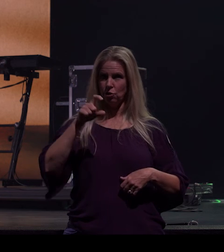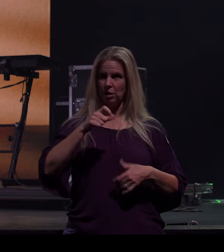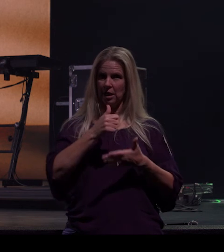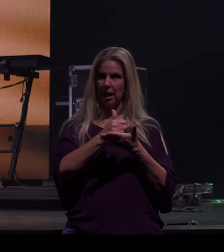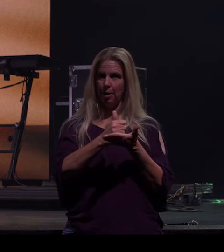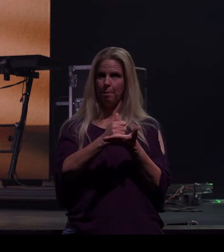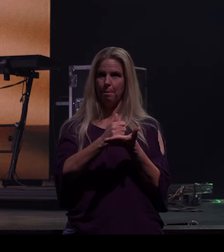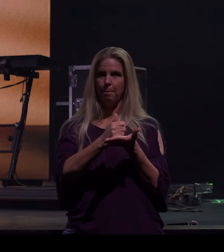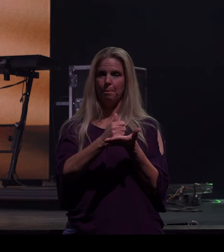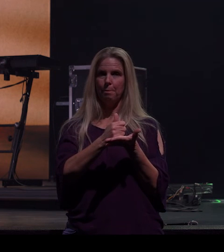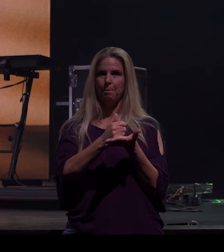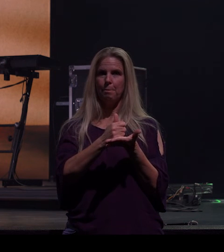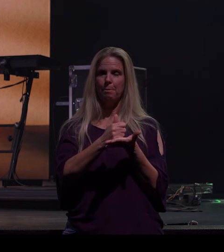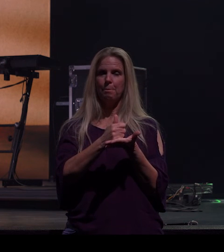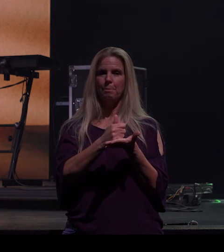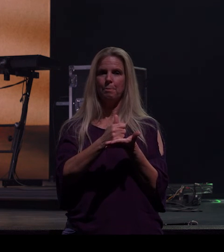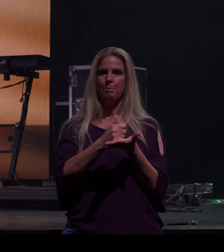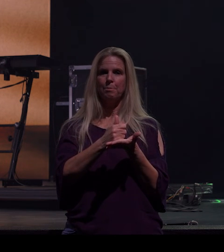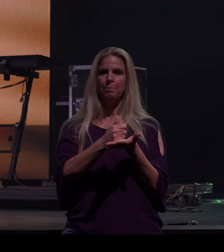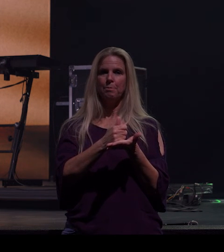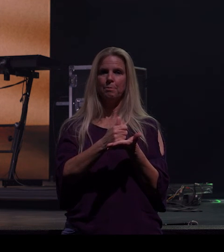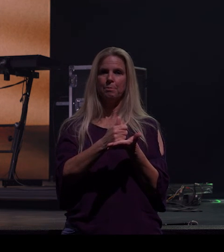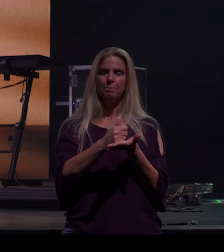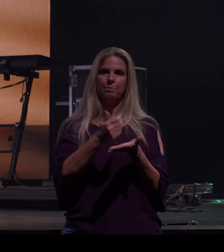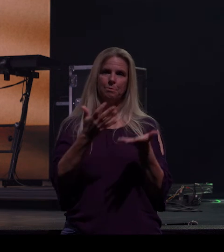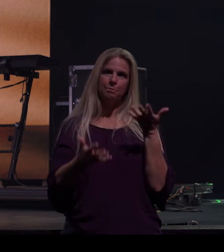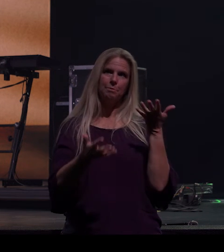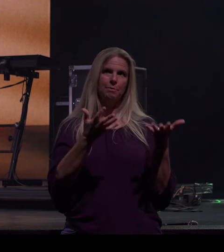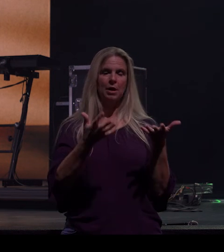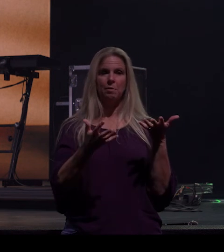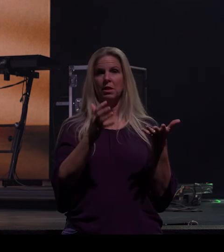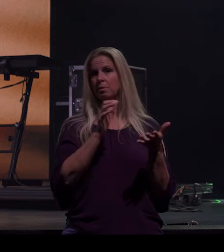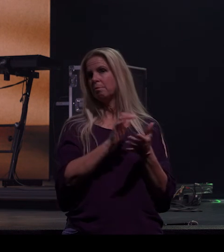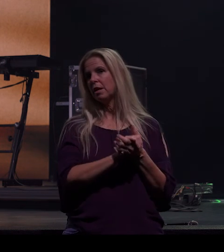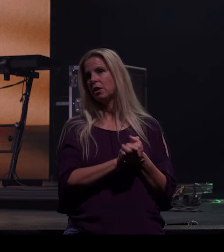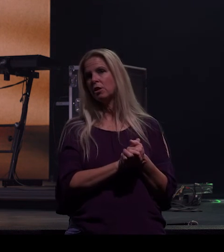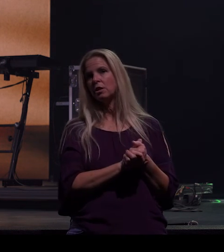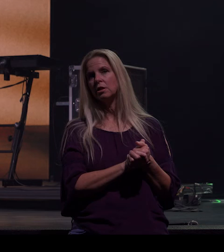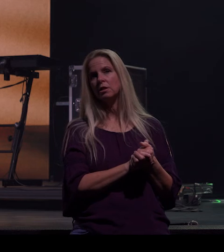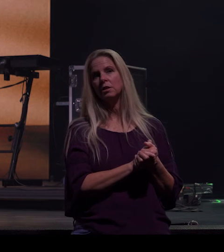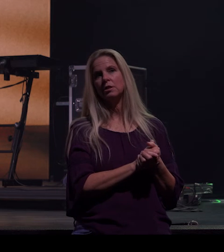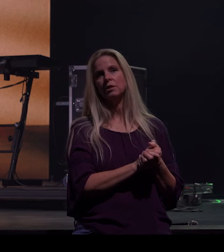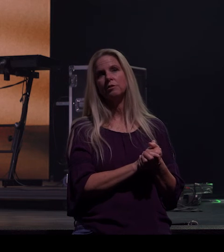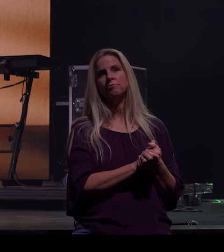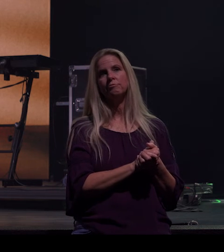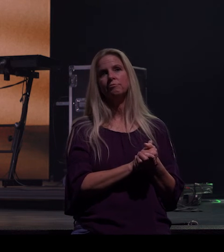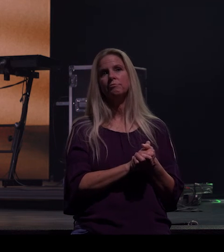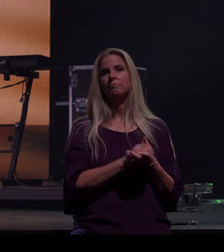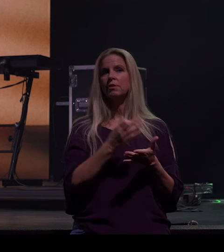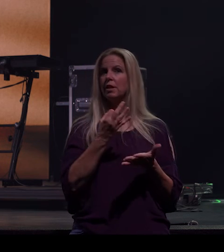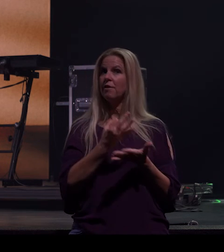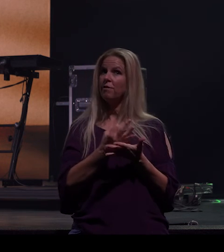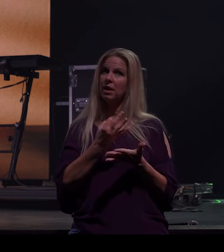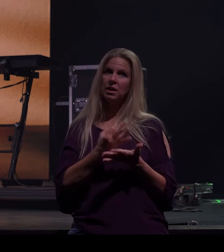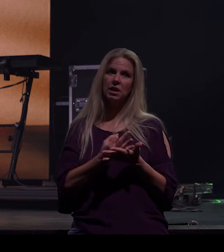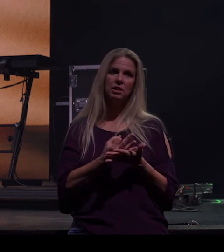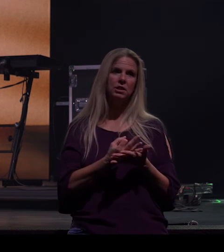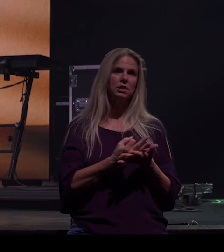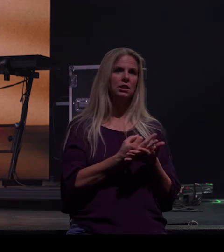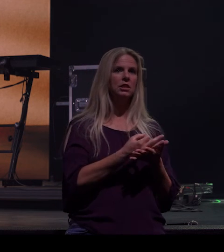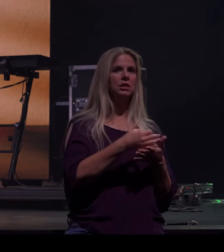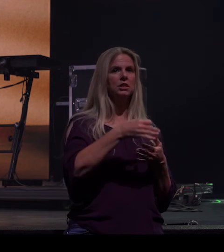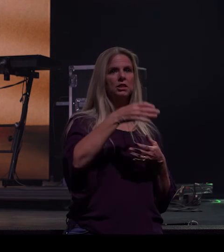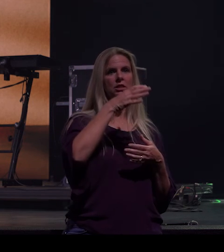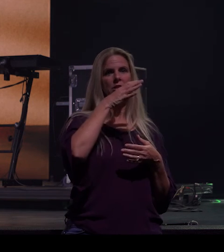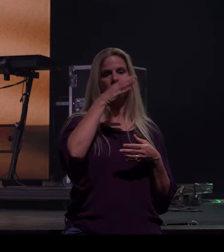help in? I don't know what it would be for you. It might be a marriage. It might be finances. It might be your parenting. It